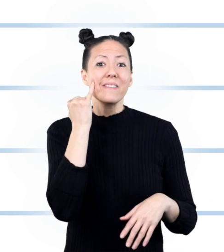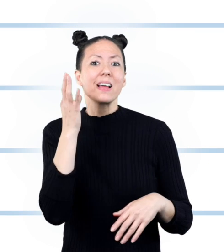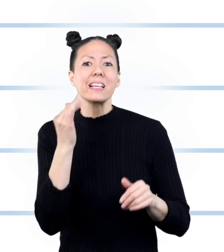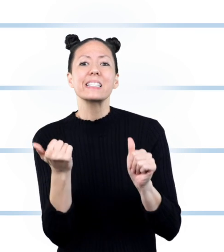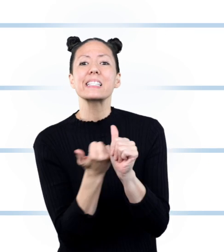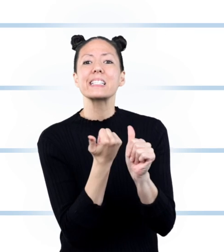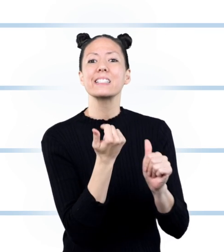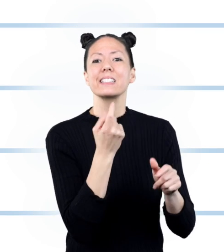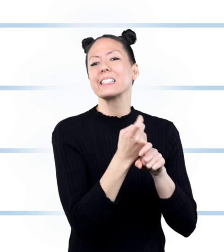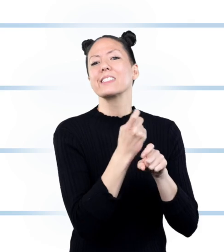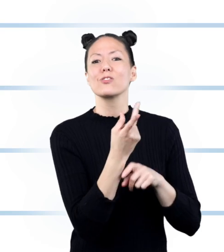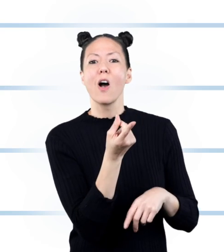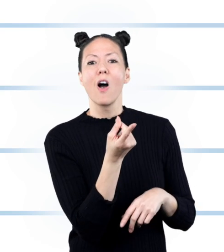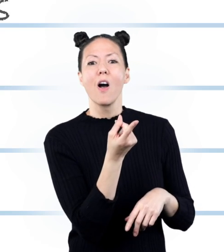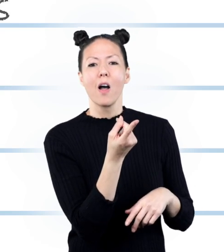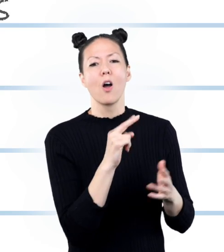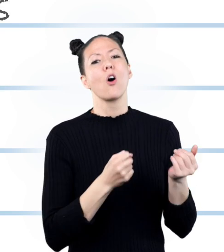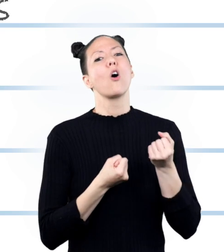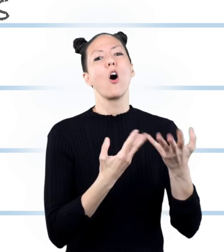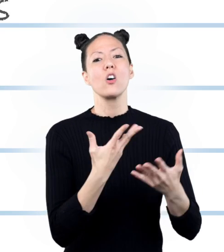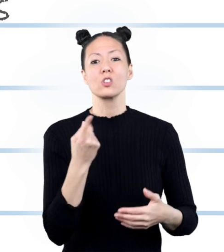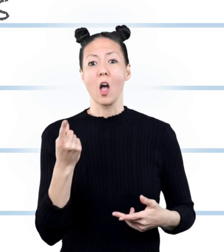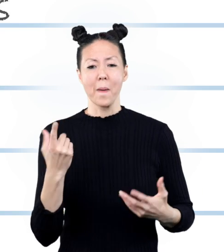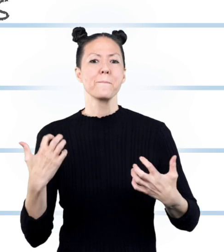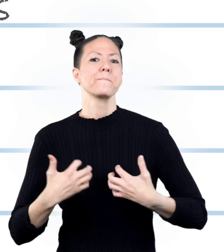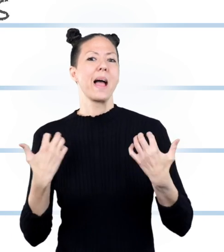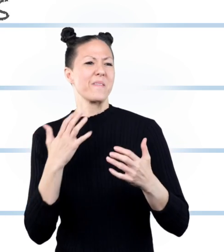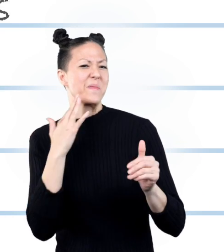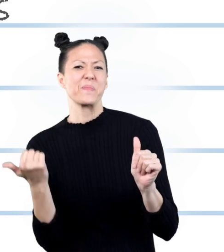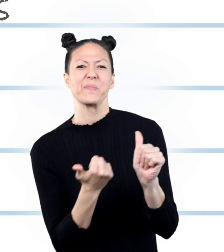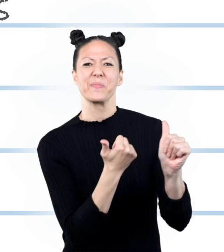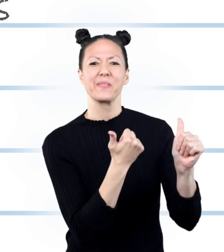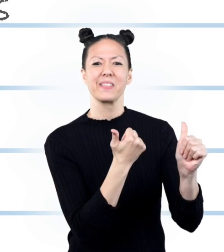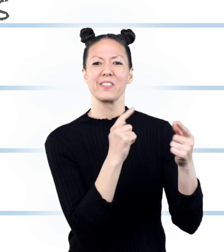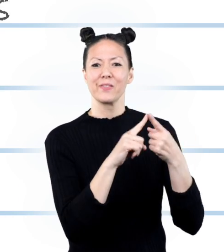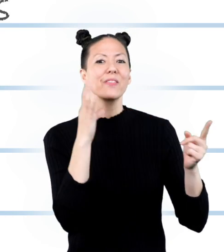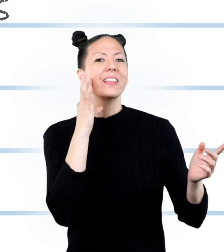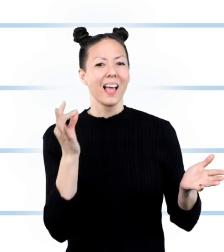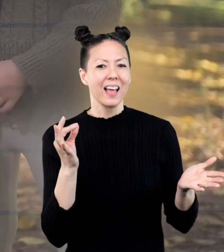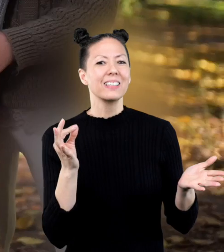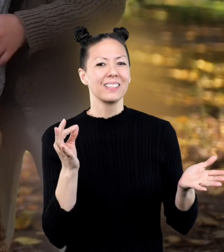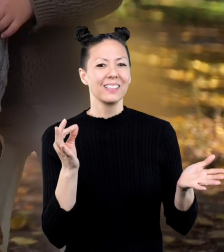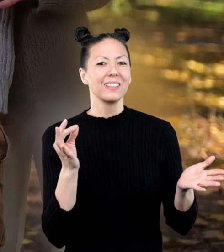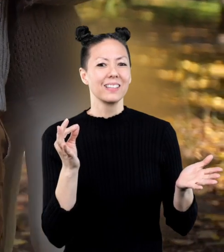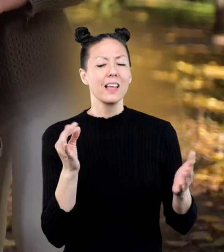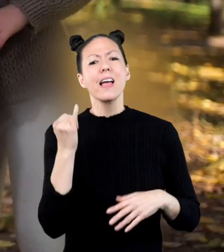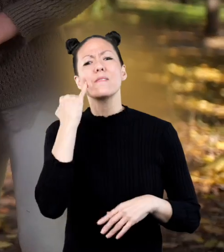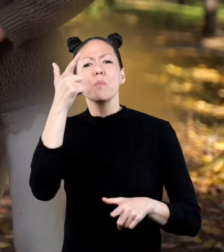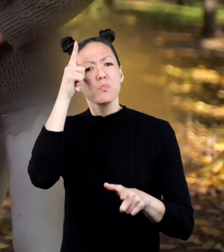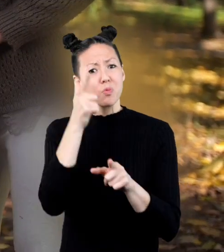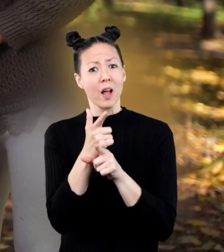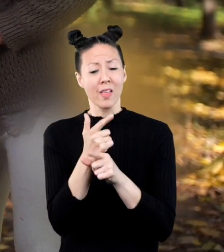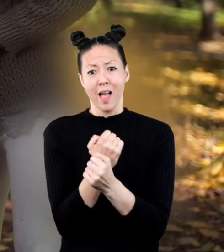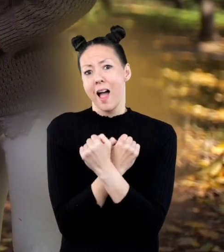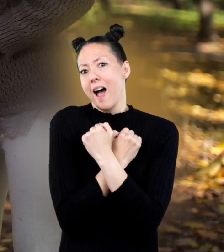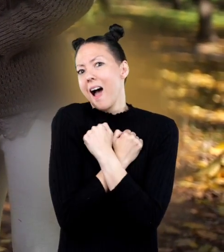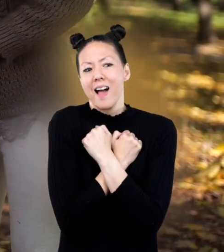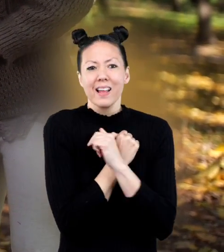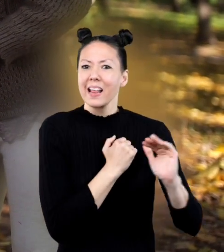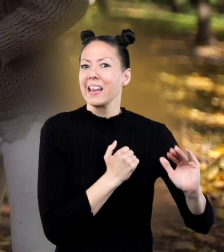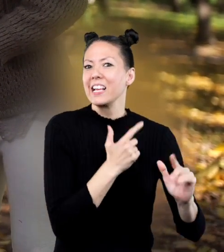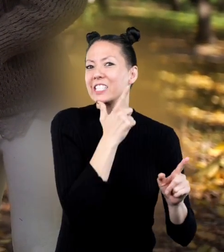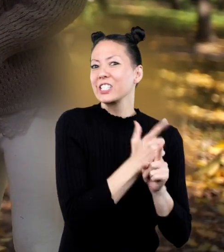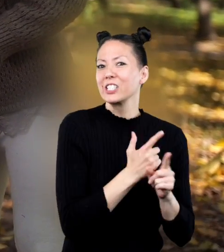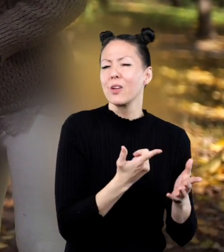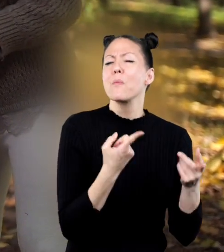teasing the dog is the cause, and the dog chasing the cat is the effect. Or, if a brother hugs his little